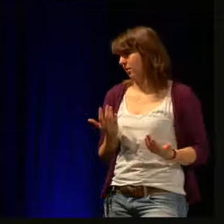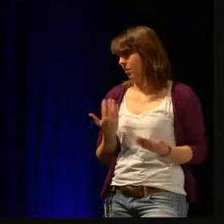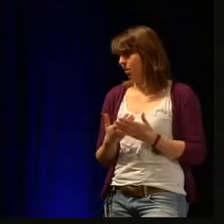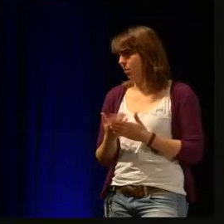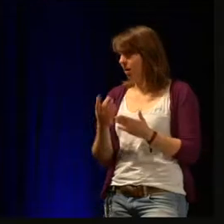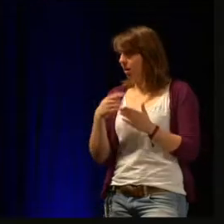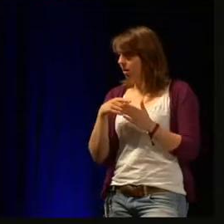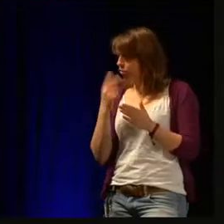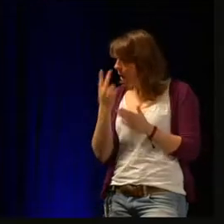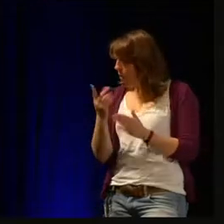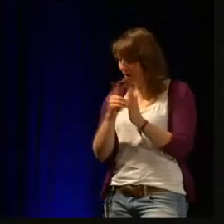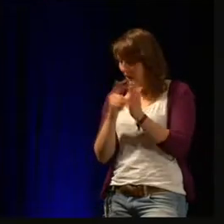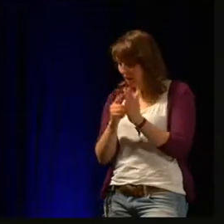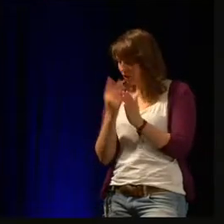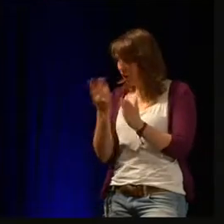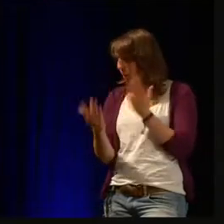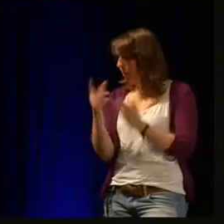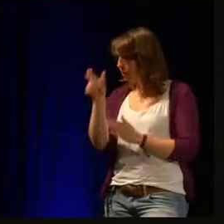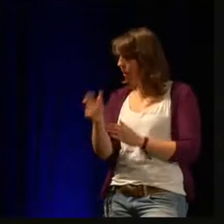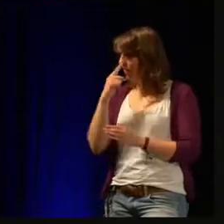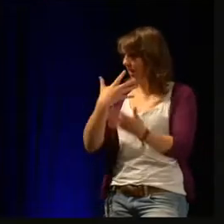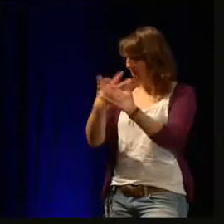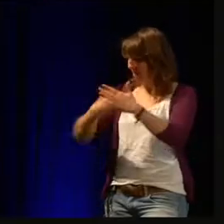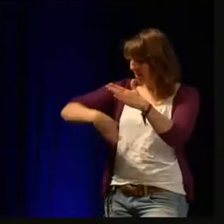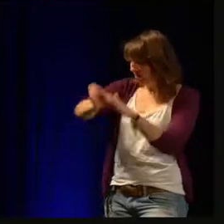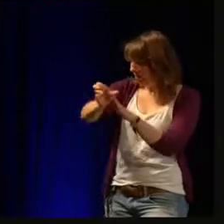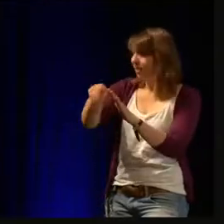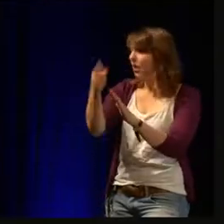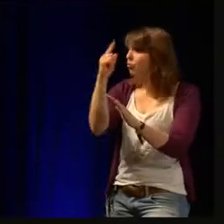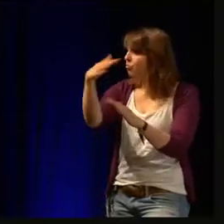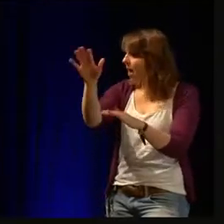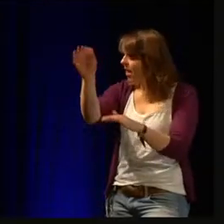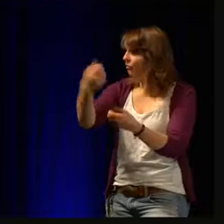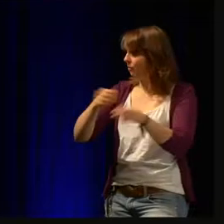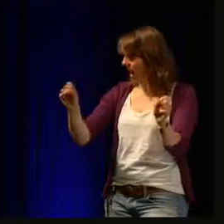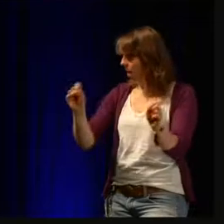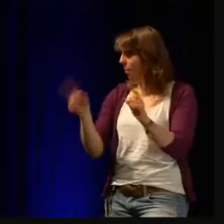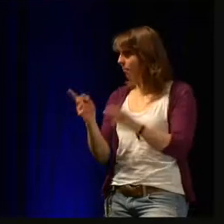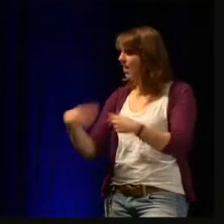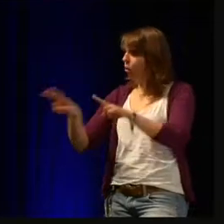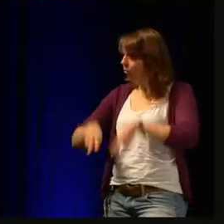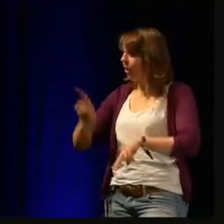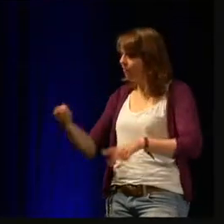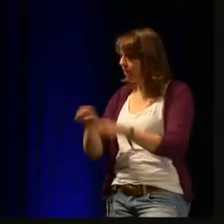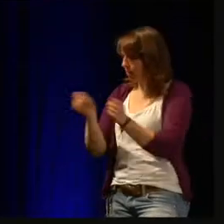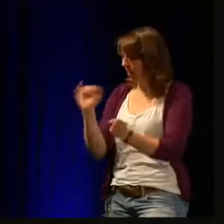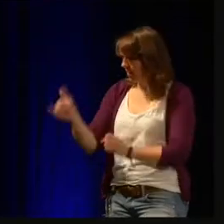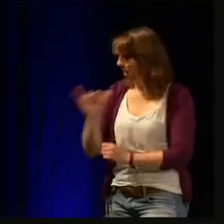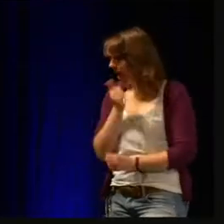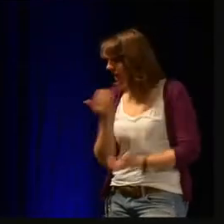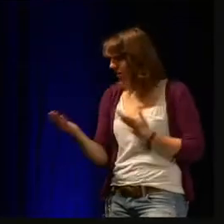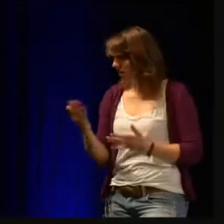where actually it is being predicted whether or not somebody